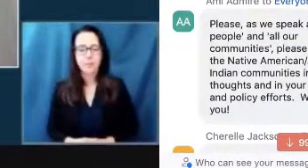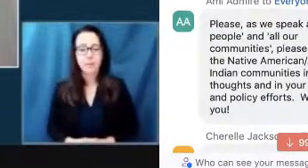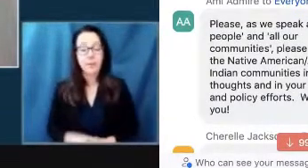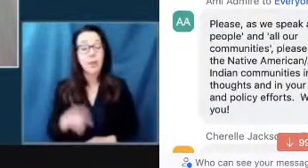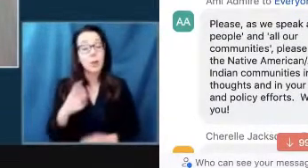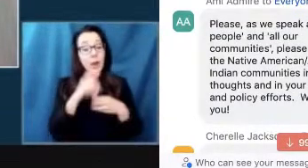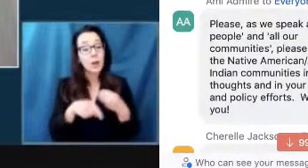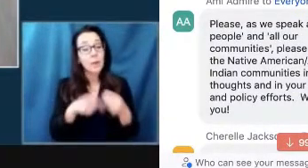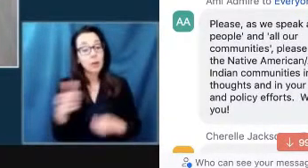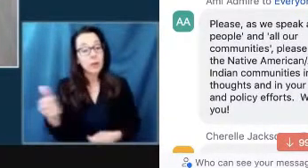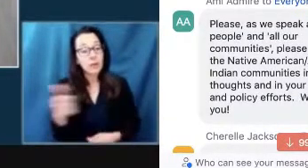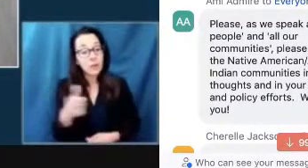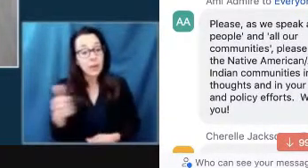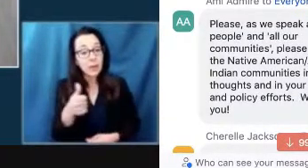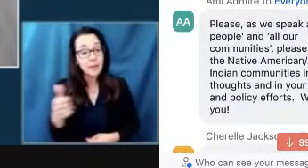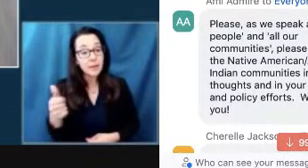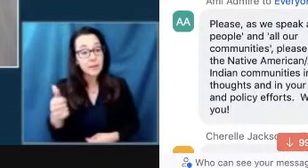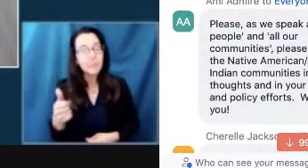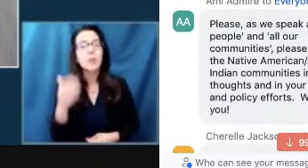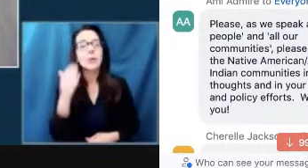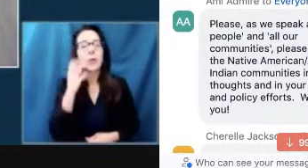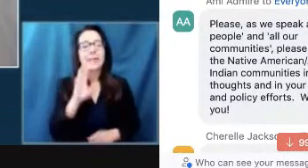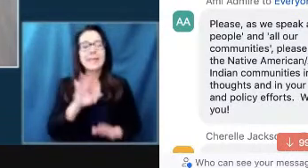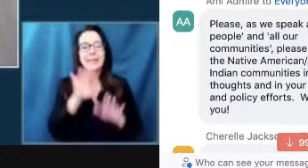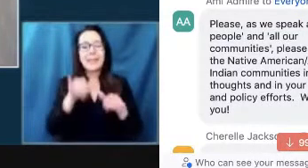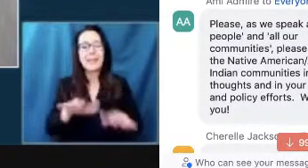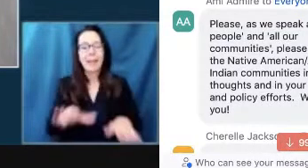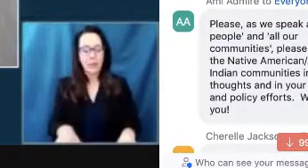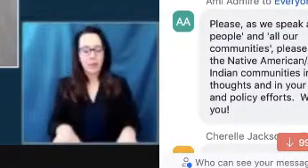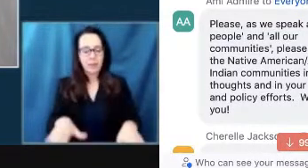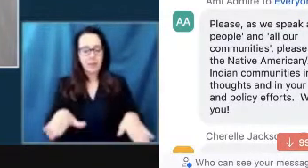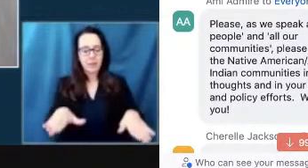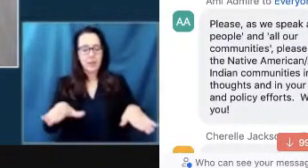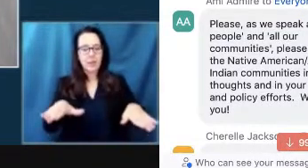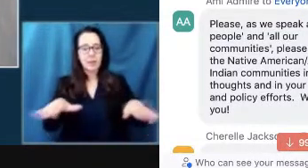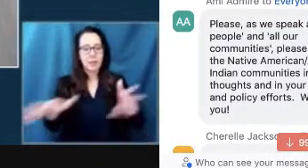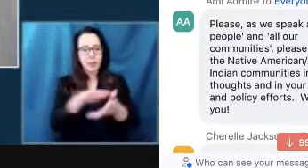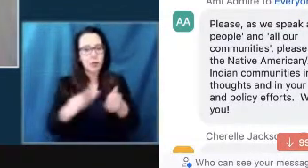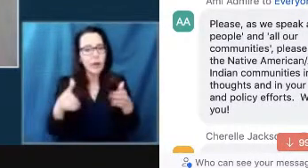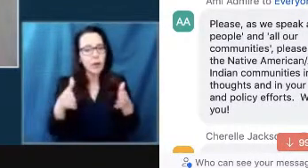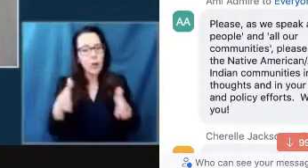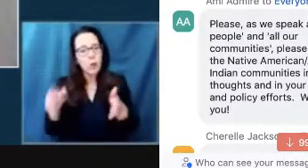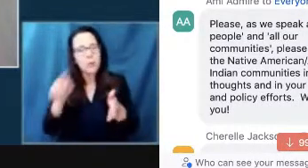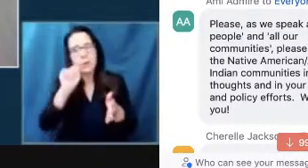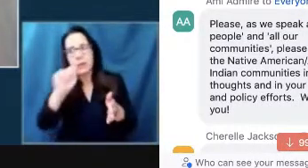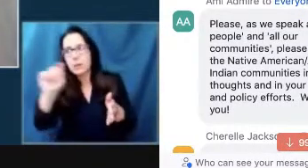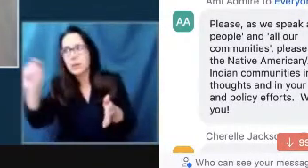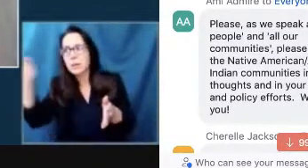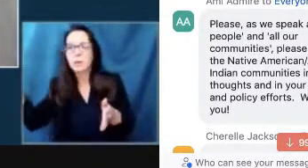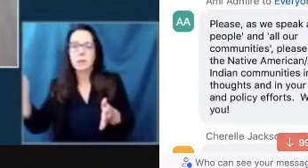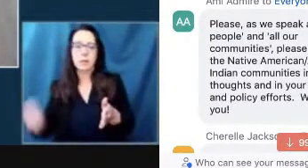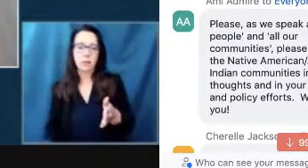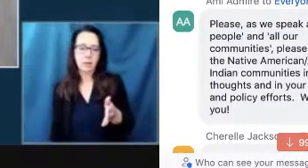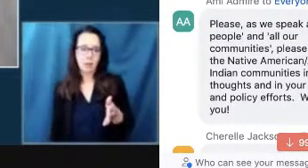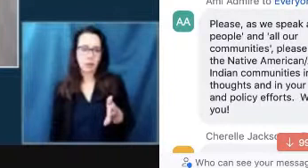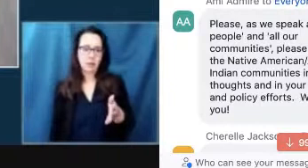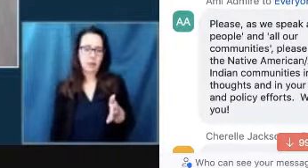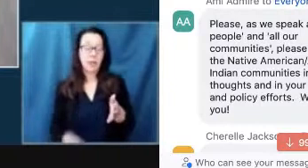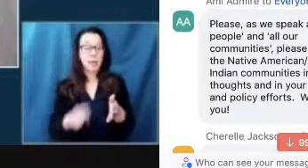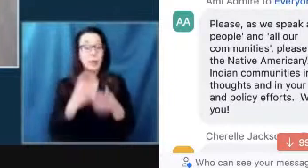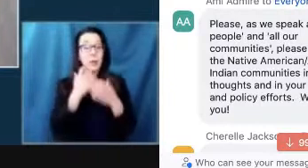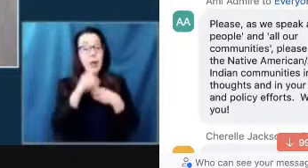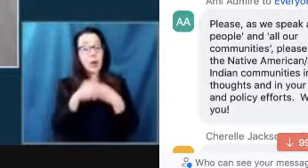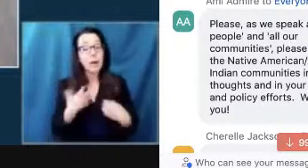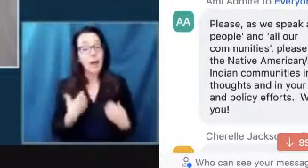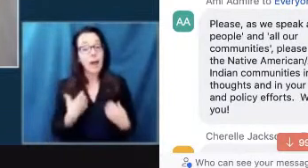level changes are already washing over roads in some places. If you care about health, it's the knowledge that rising temperatures